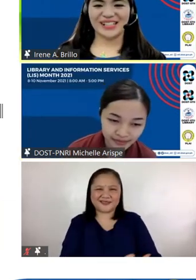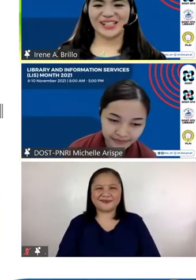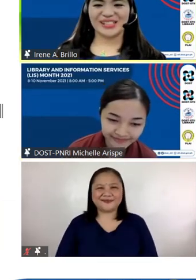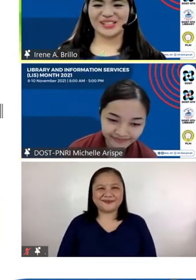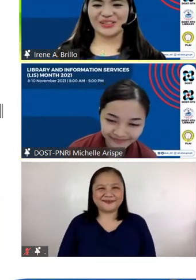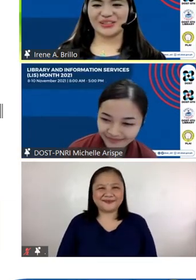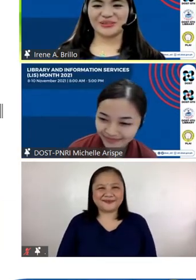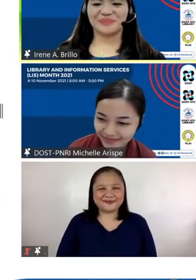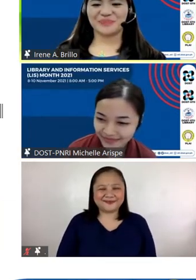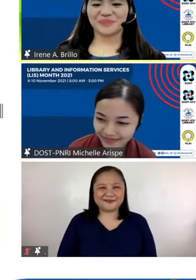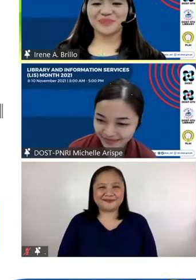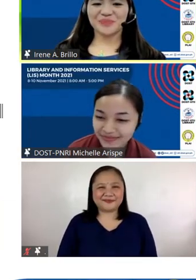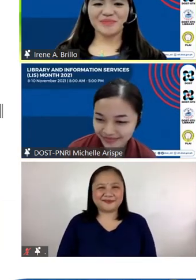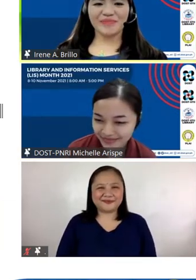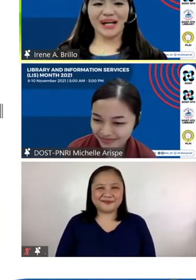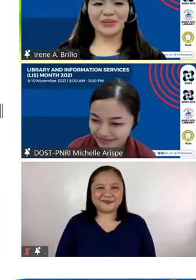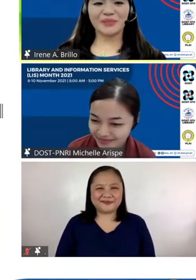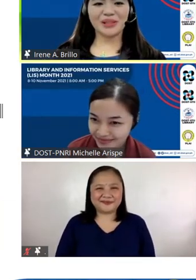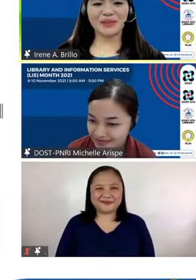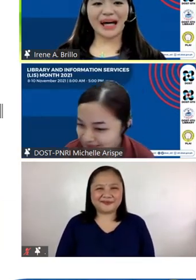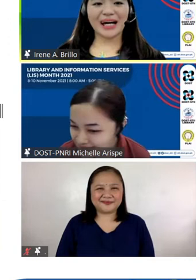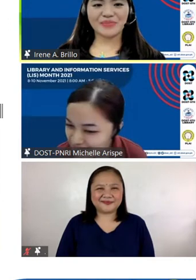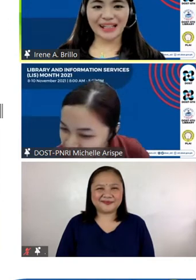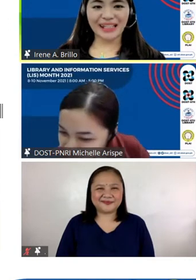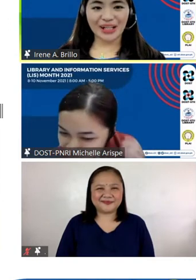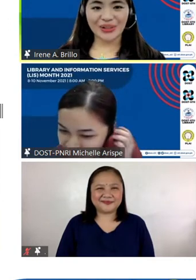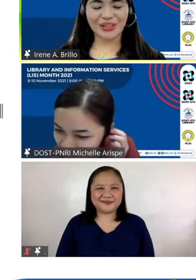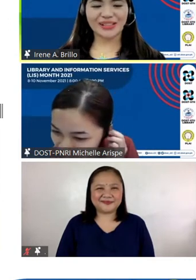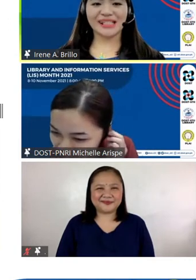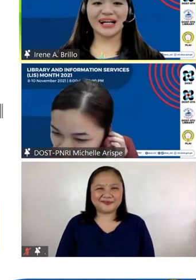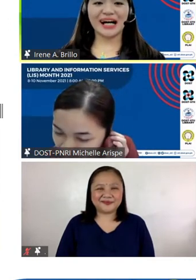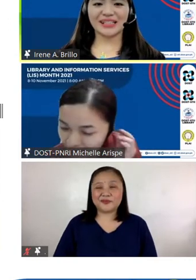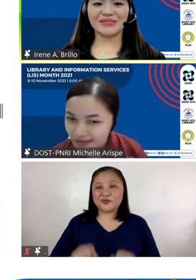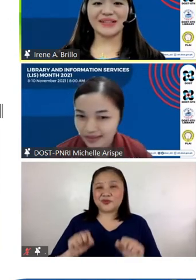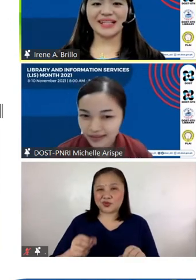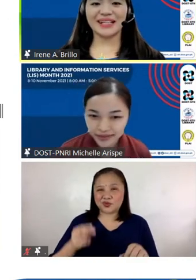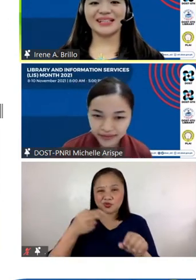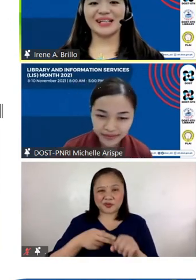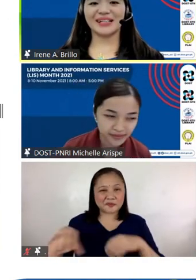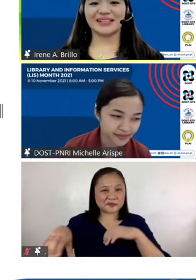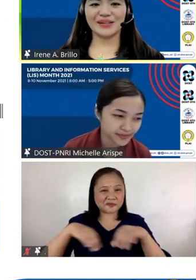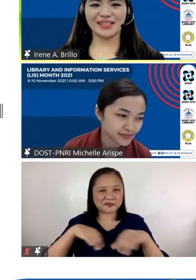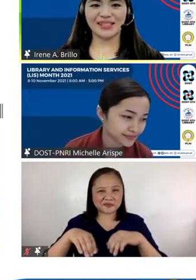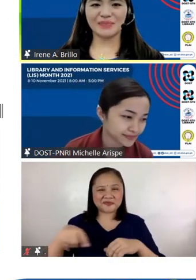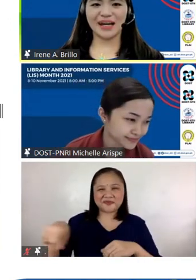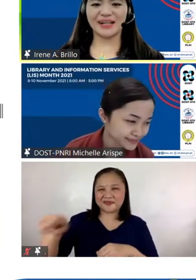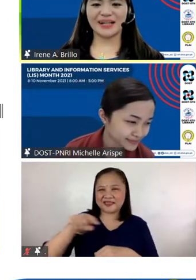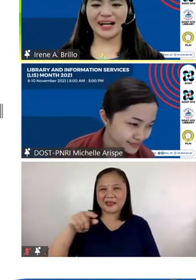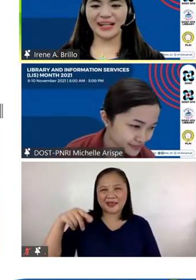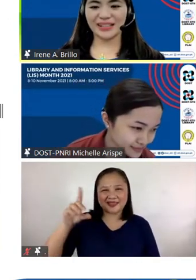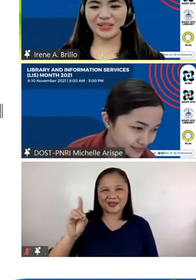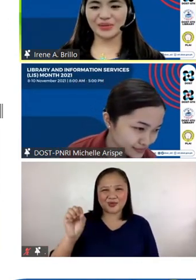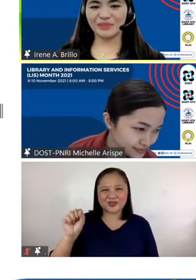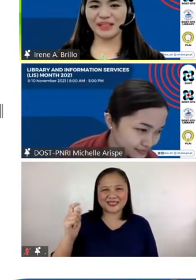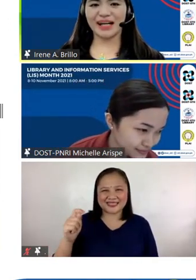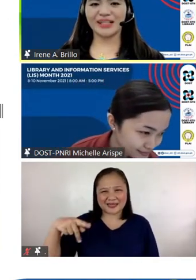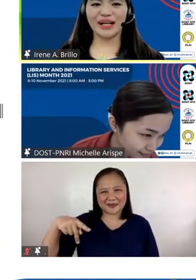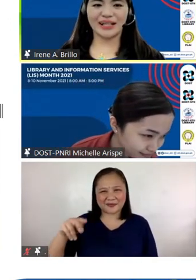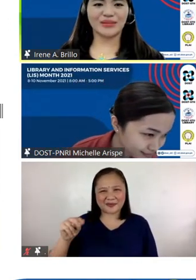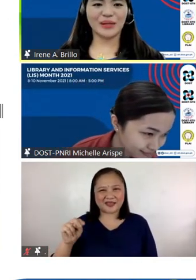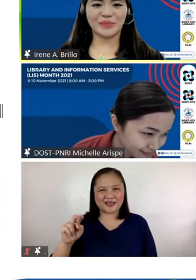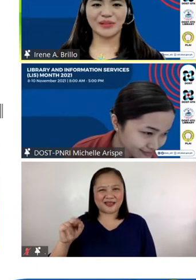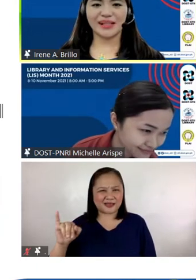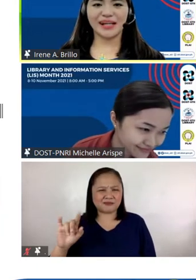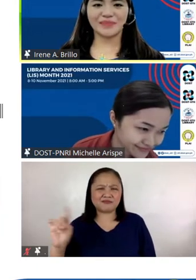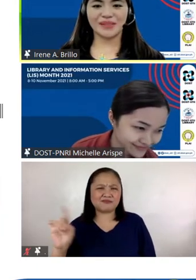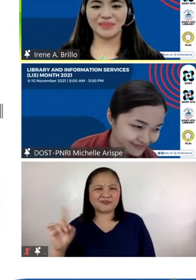Ayan. So, pwede po tayong makilahok sa activity ng DOST-PNRI. That will be, anong